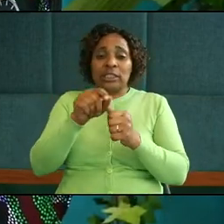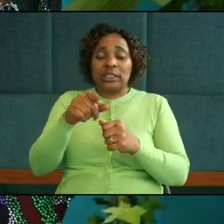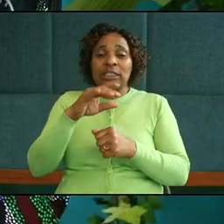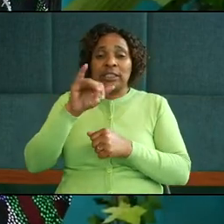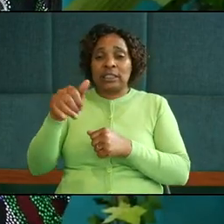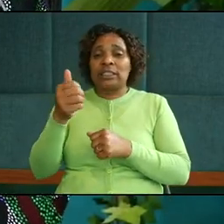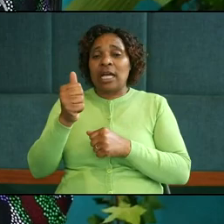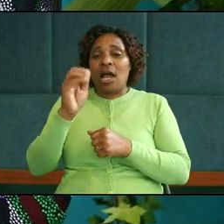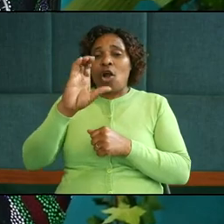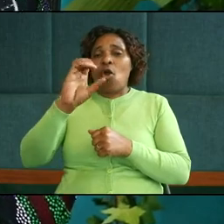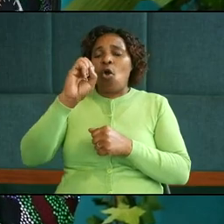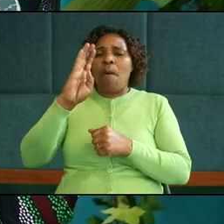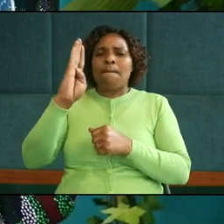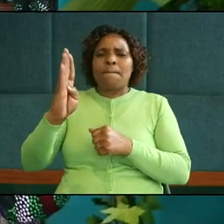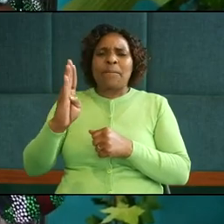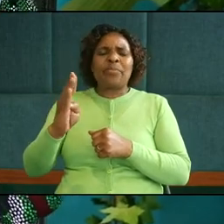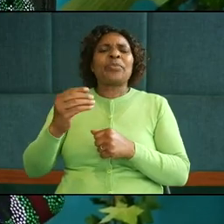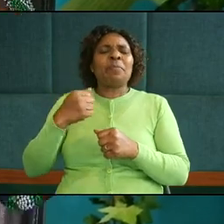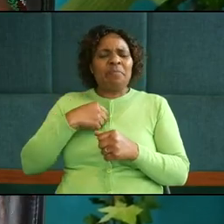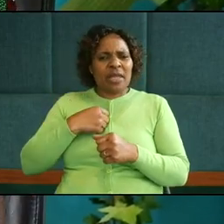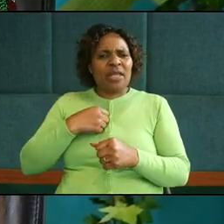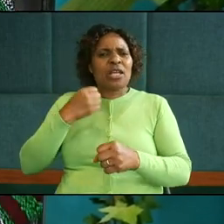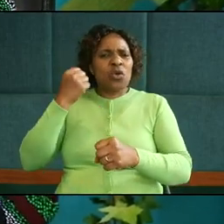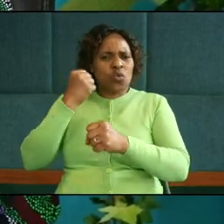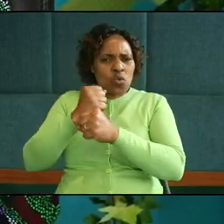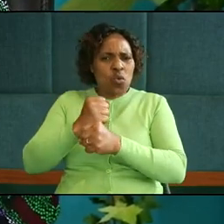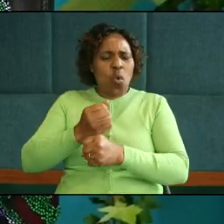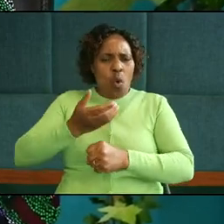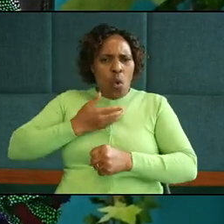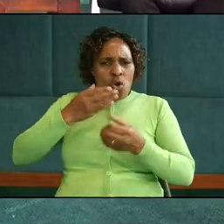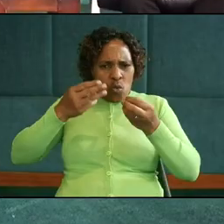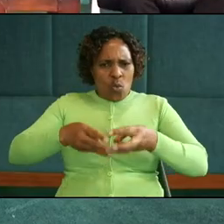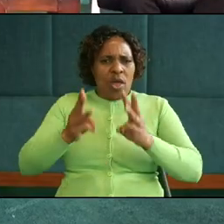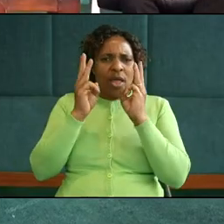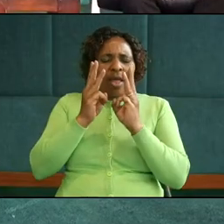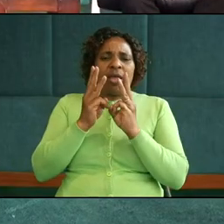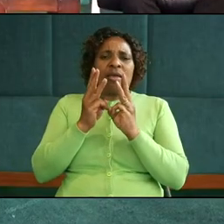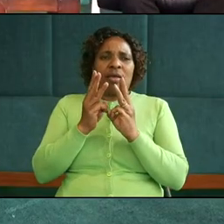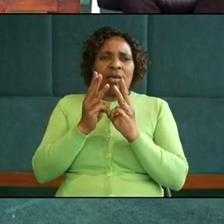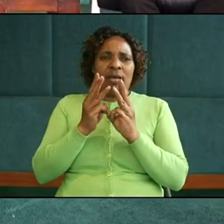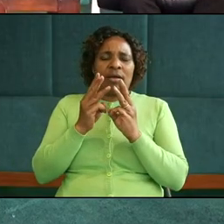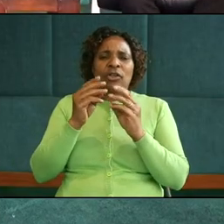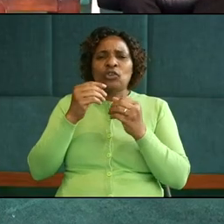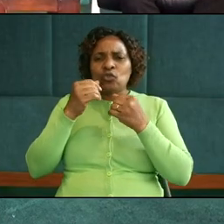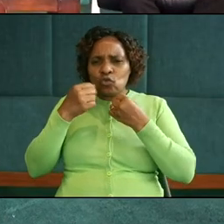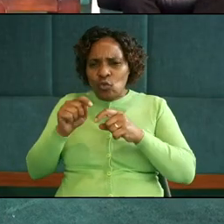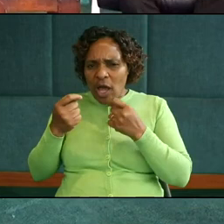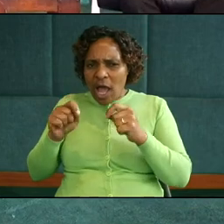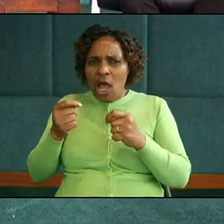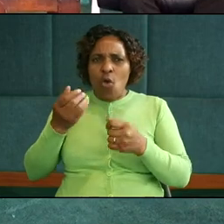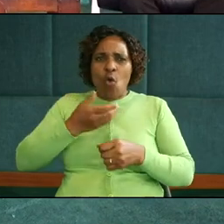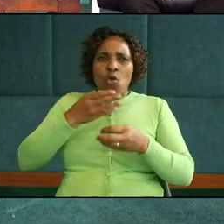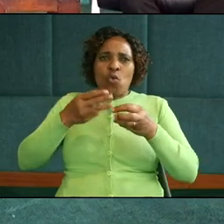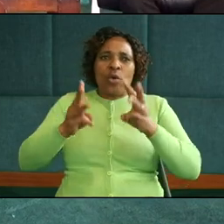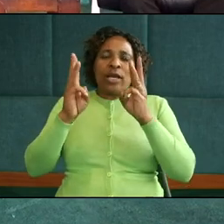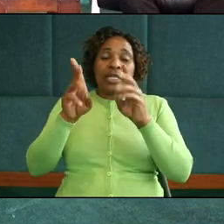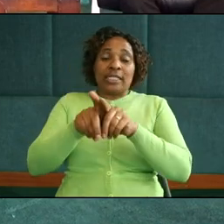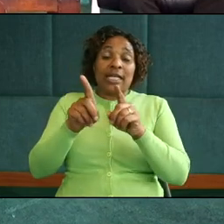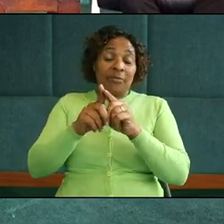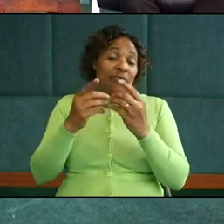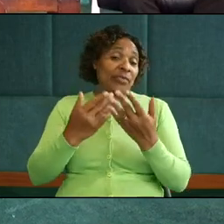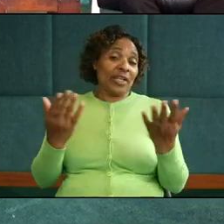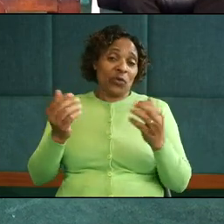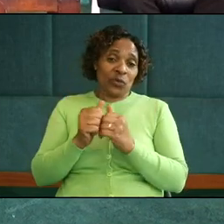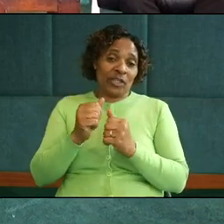it. I'm going to do it my own way. I must. Yeah. I mean, so that's the thing. So she was trying it her own way. Like, same thing with Hannah. Yeah.